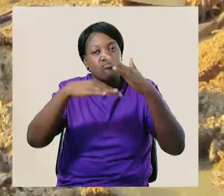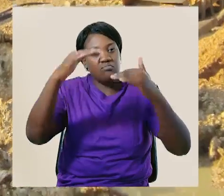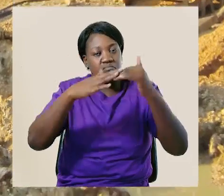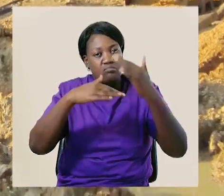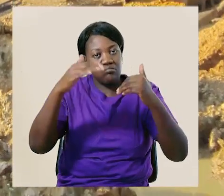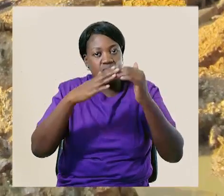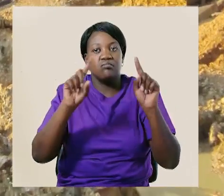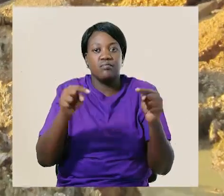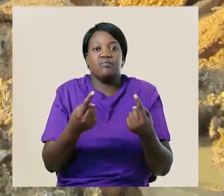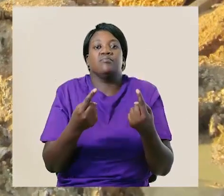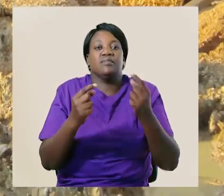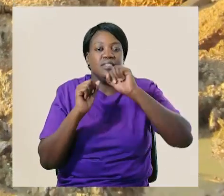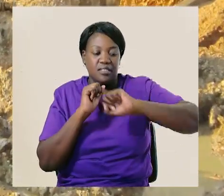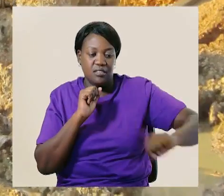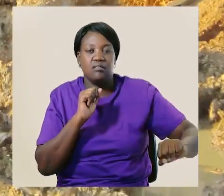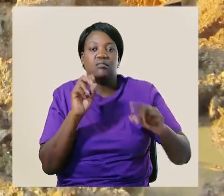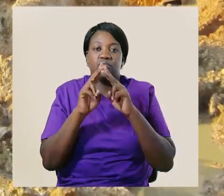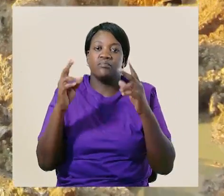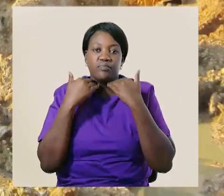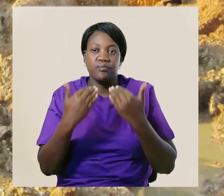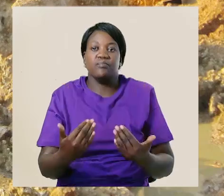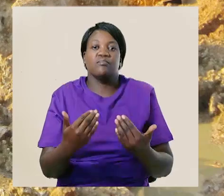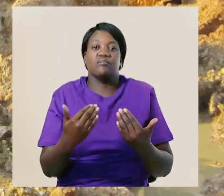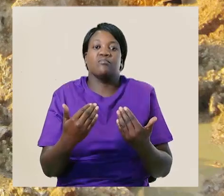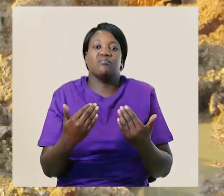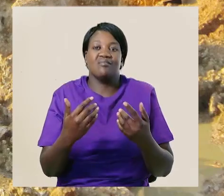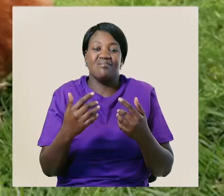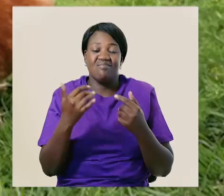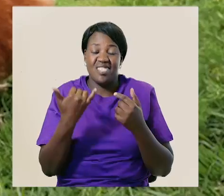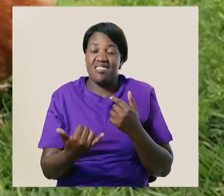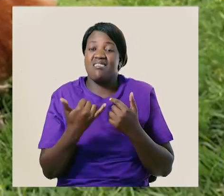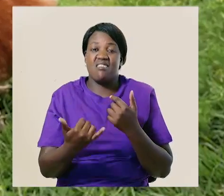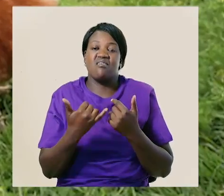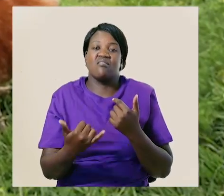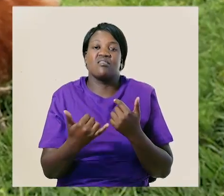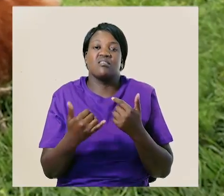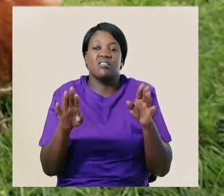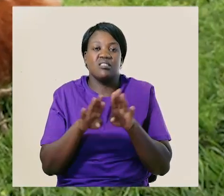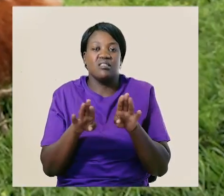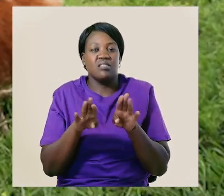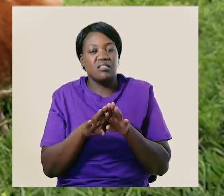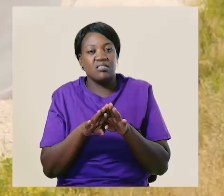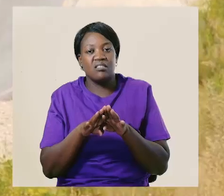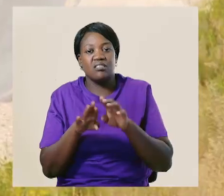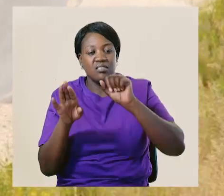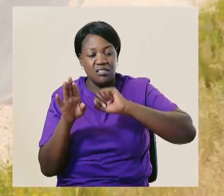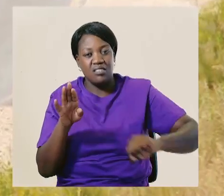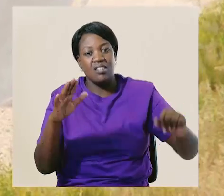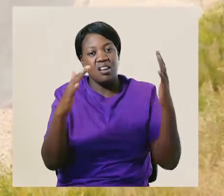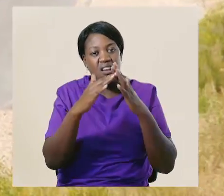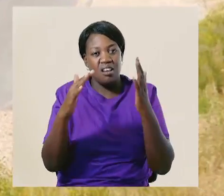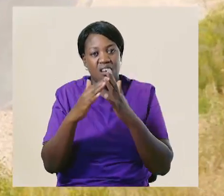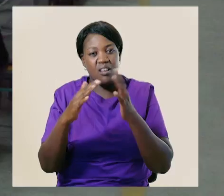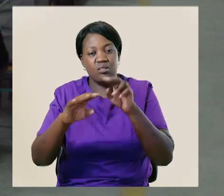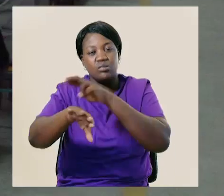materials. Land is still very important in modern day life. It provides sites for farms, houses,